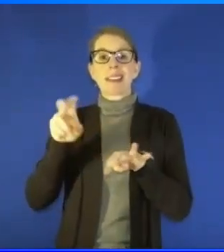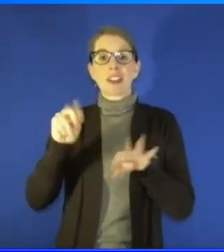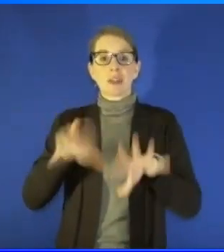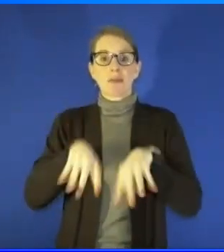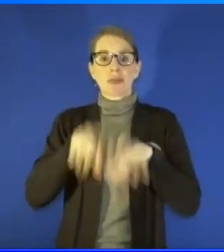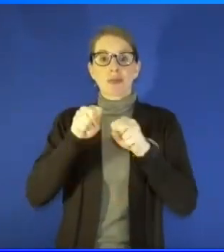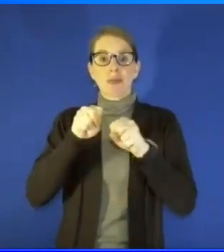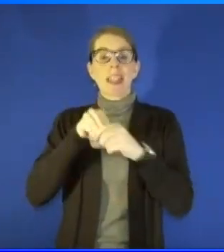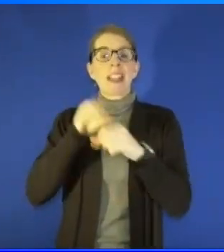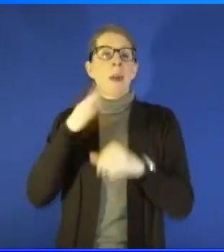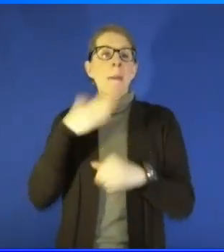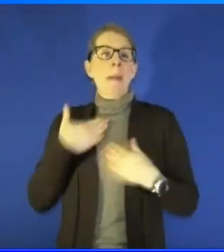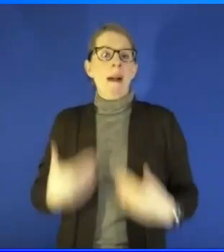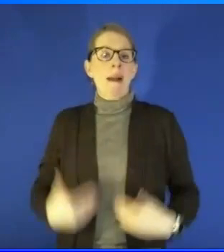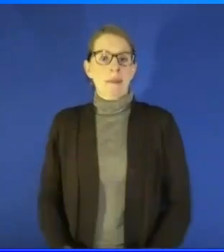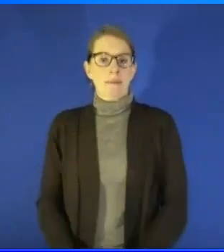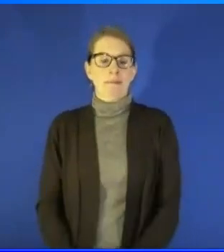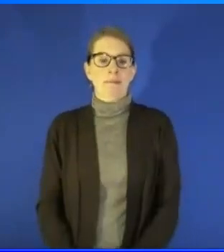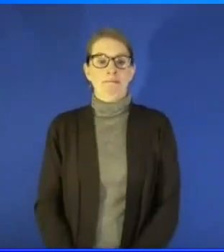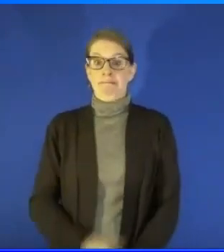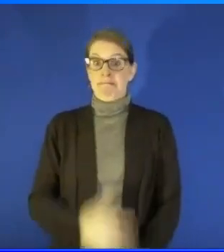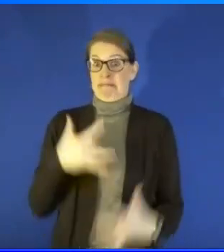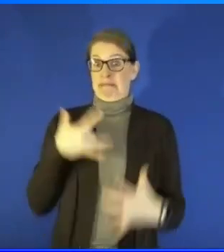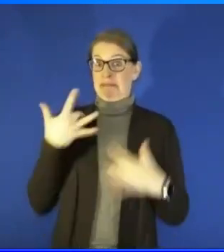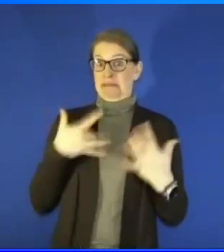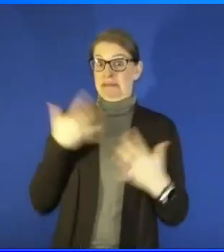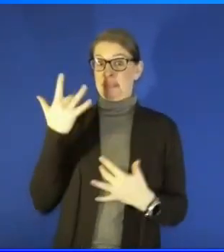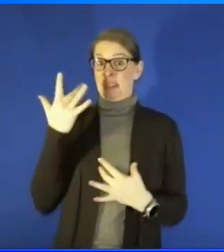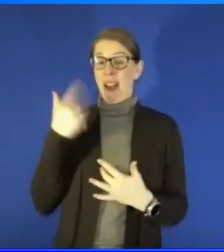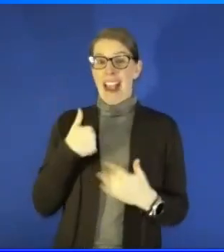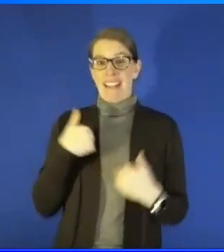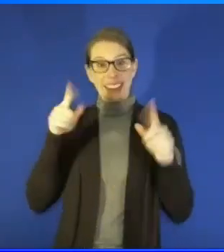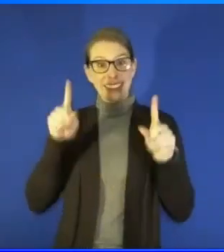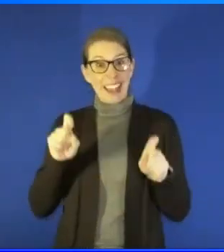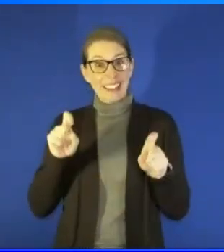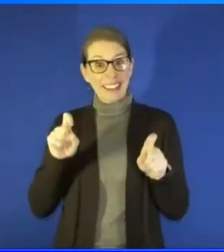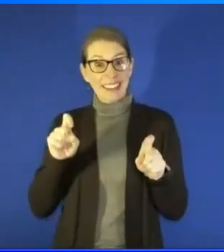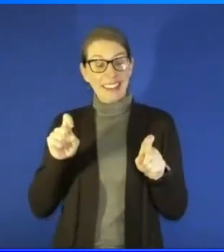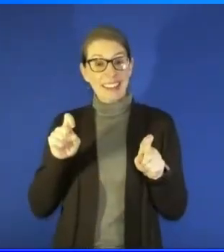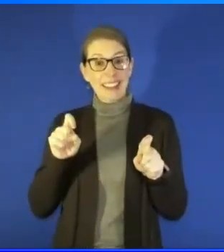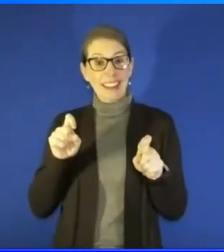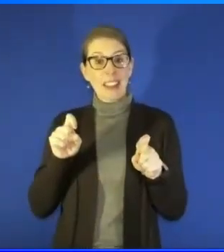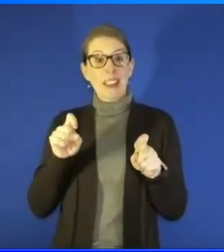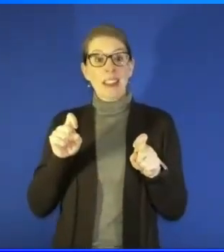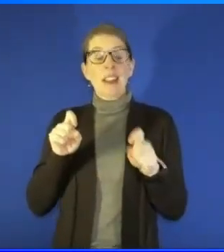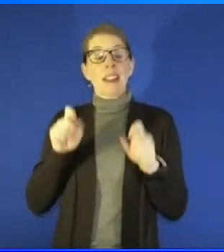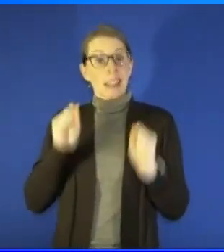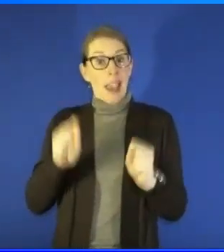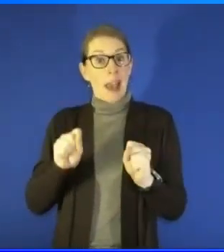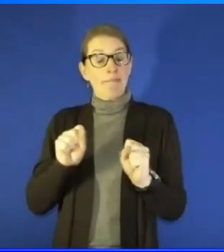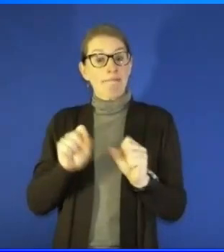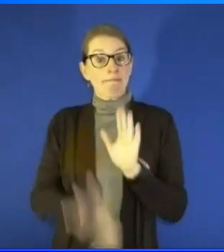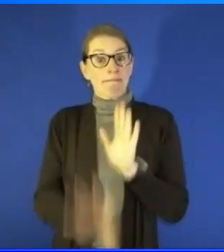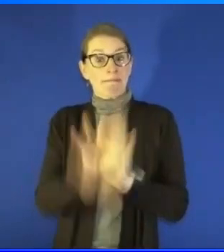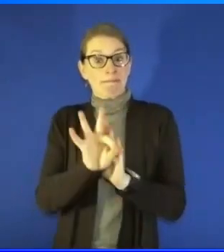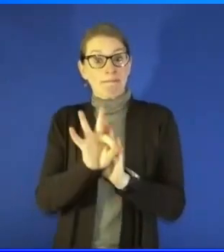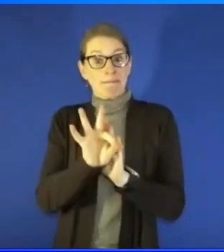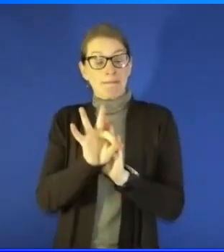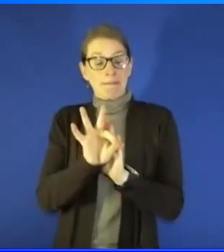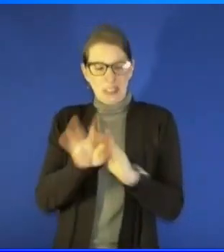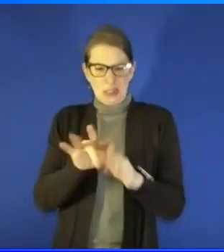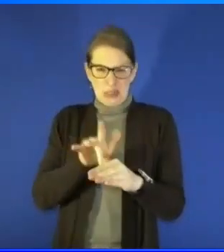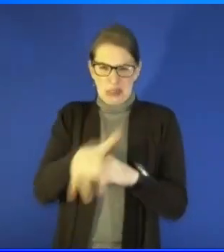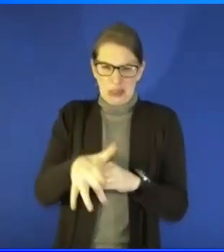so this is exciting because now we have a test that potentially can detect this in those very early